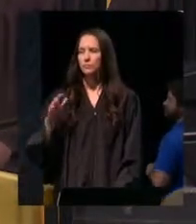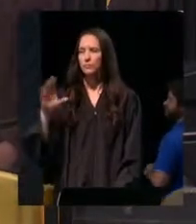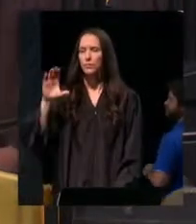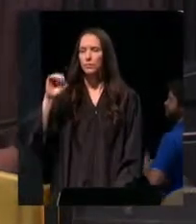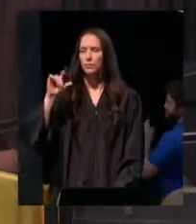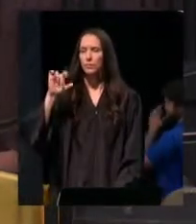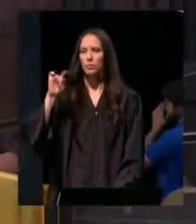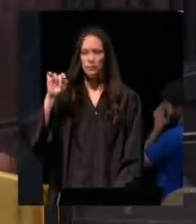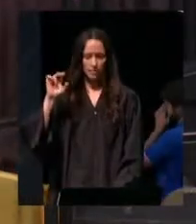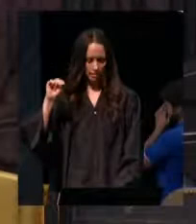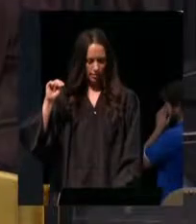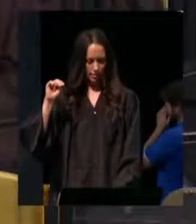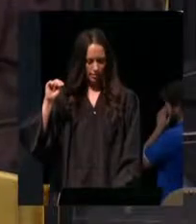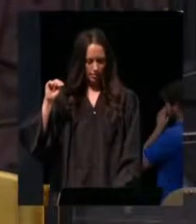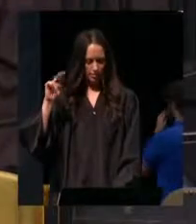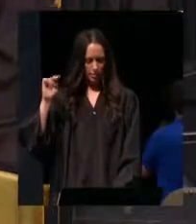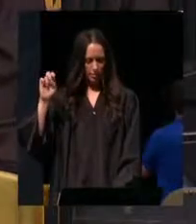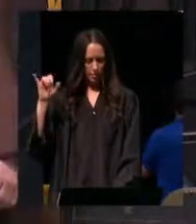Colton Nays.